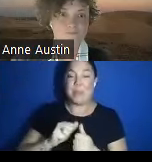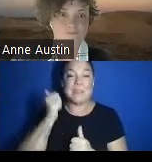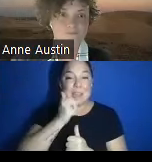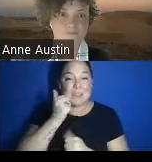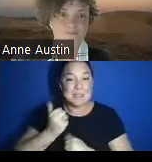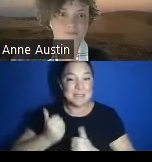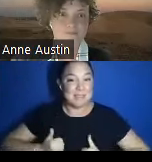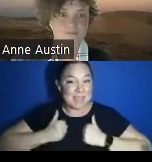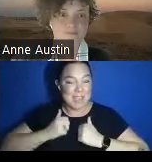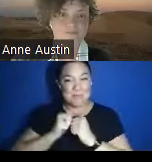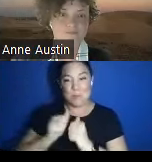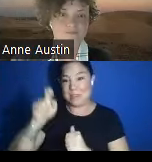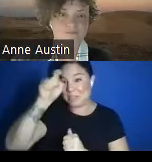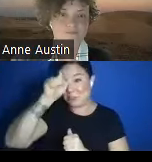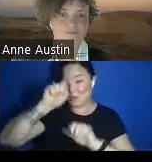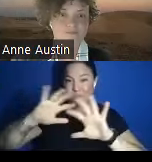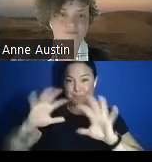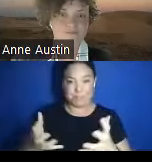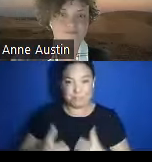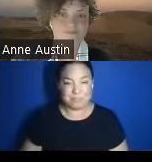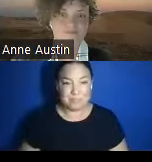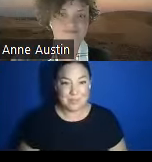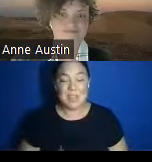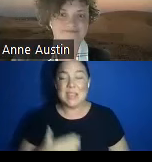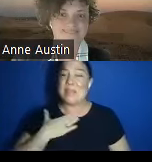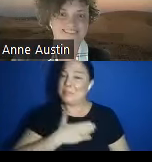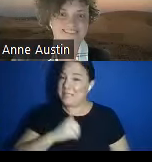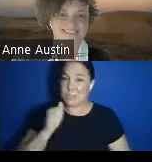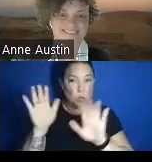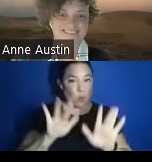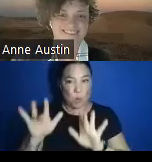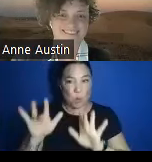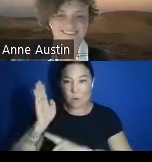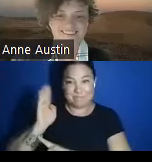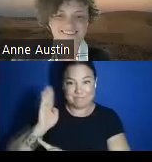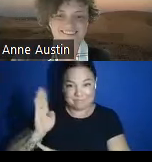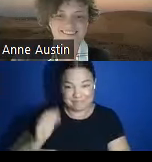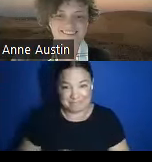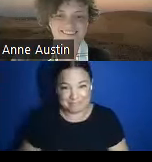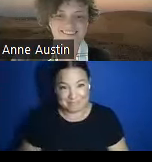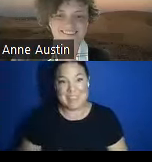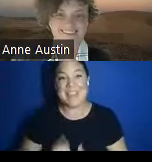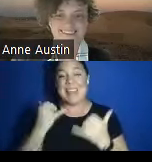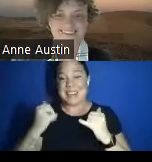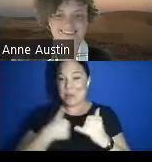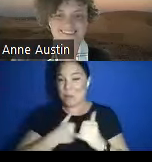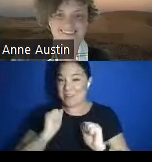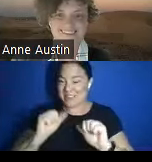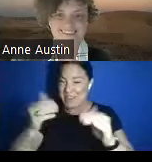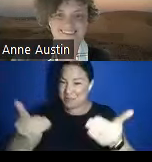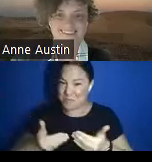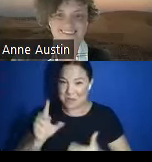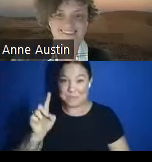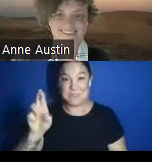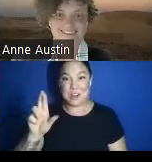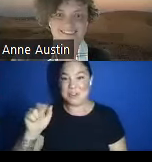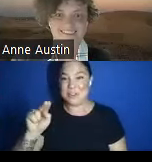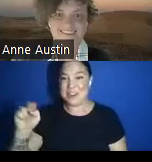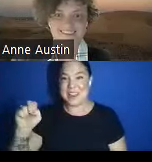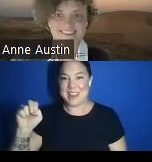So, with a reminder to please not record, please join me in welcoming Dr. Ann